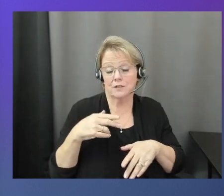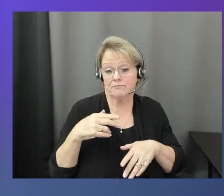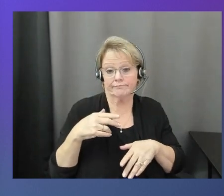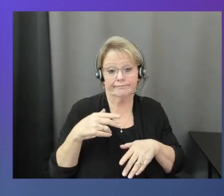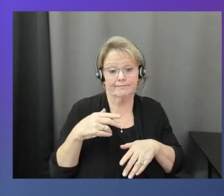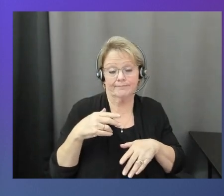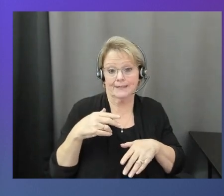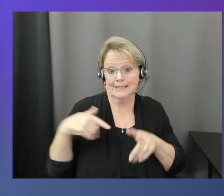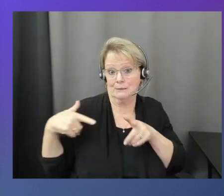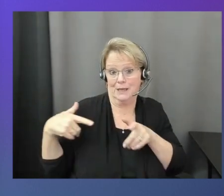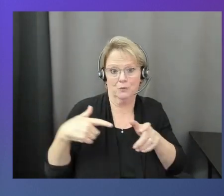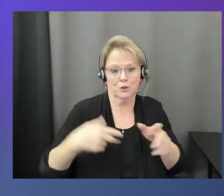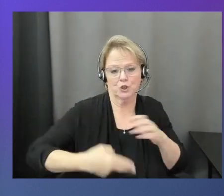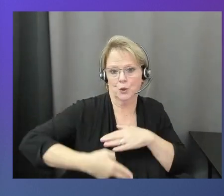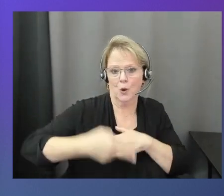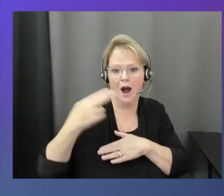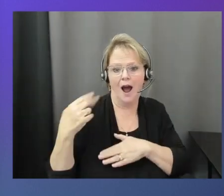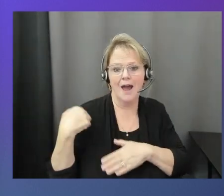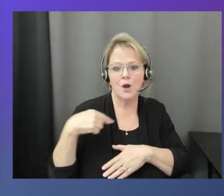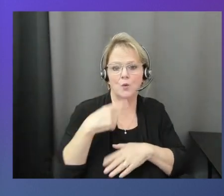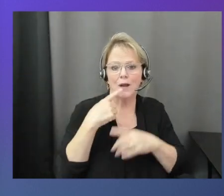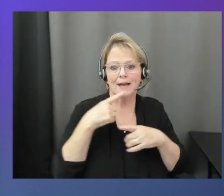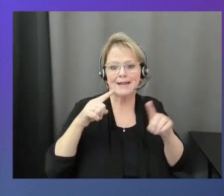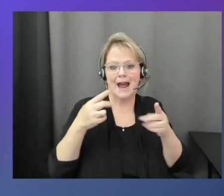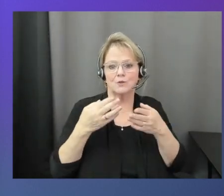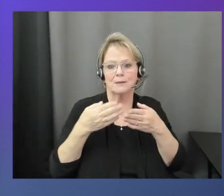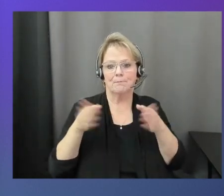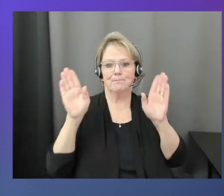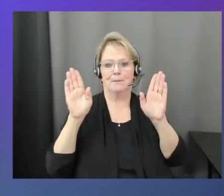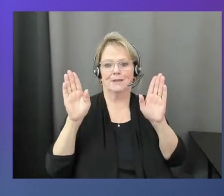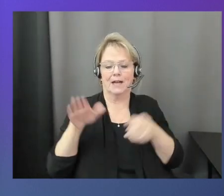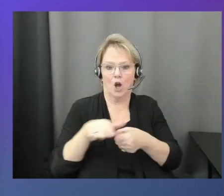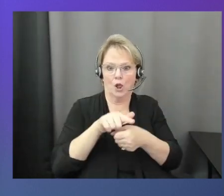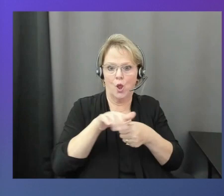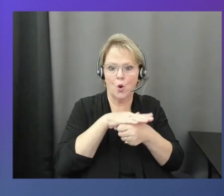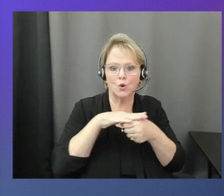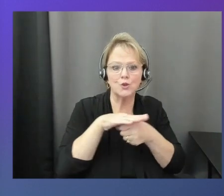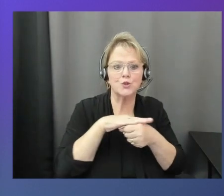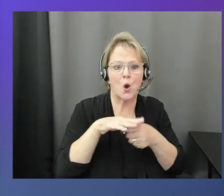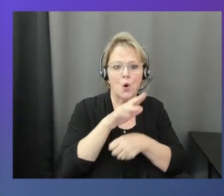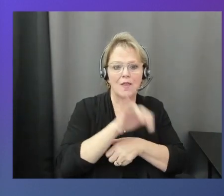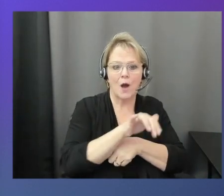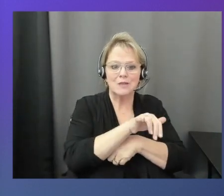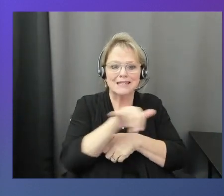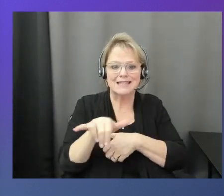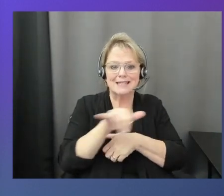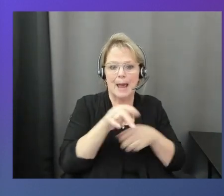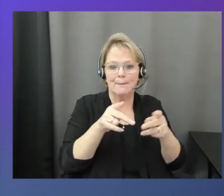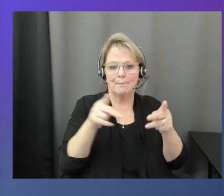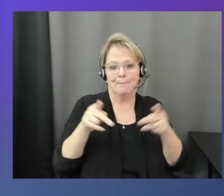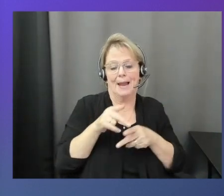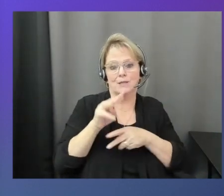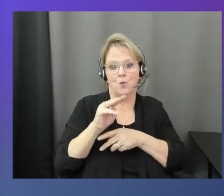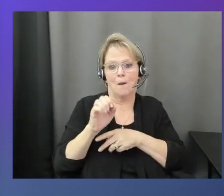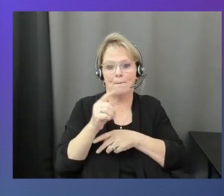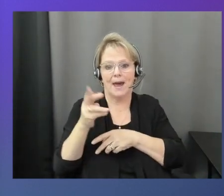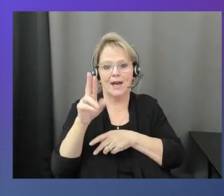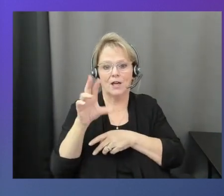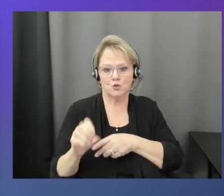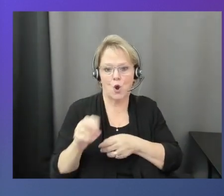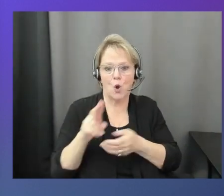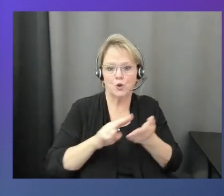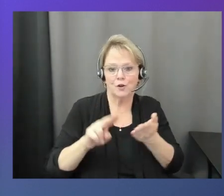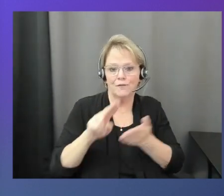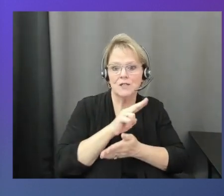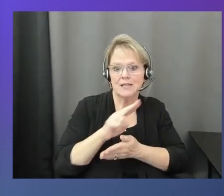which is in the same metro as where the university is located. Perfect. Makes sense, yeah. Yeah, so here goes. Curtin worked with us and to